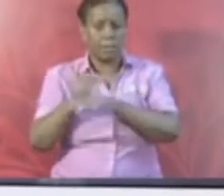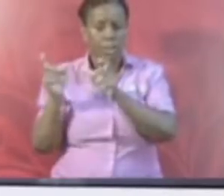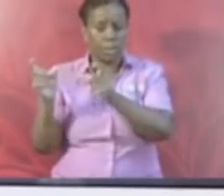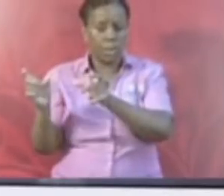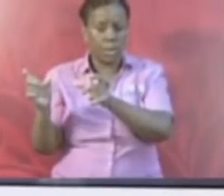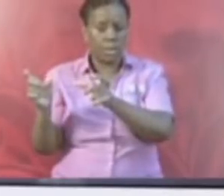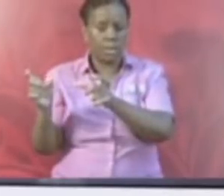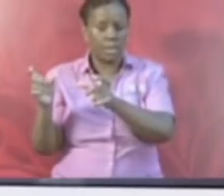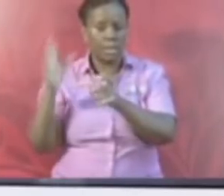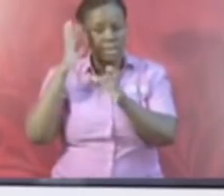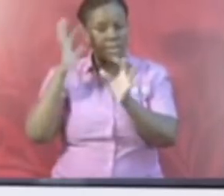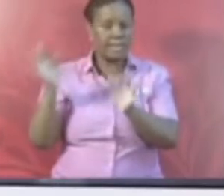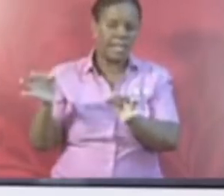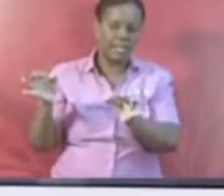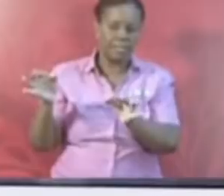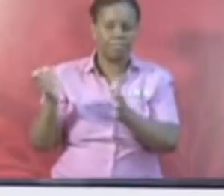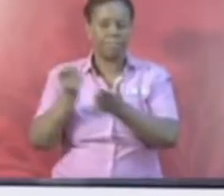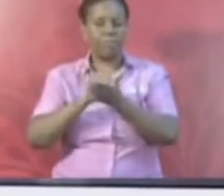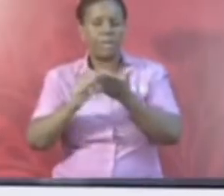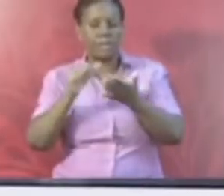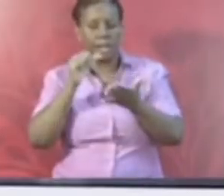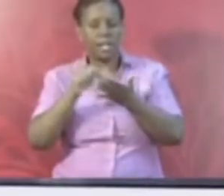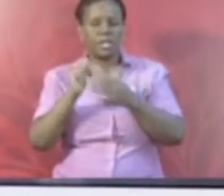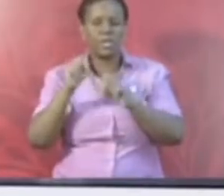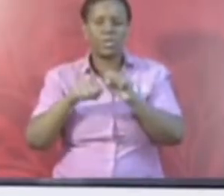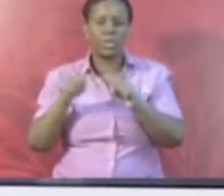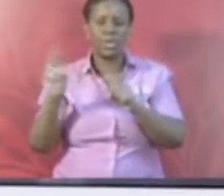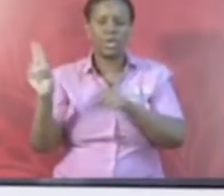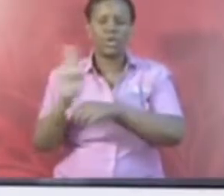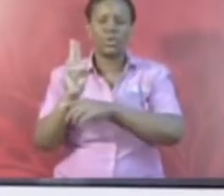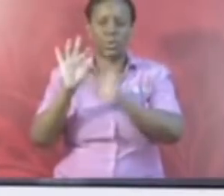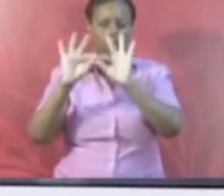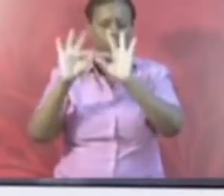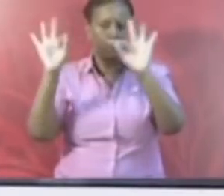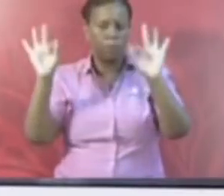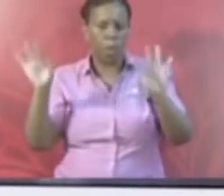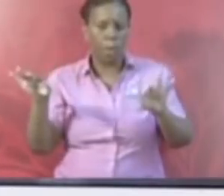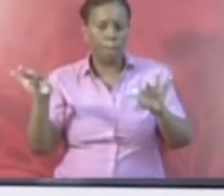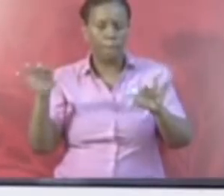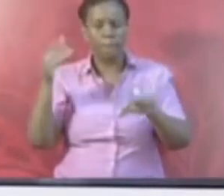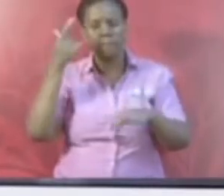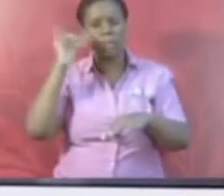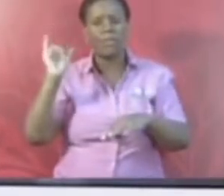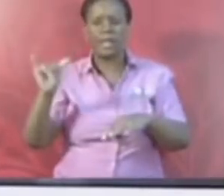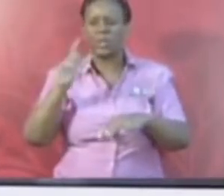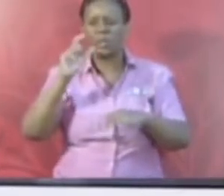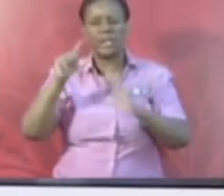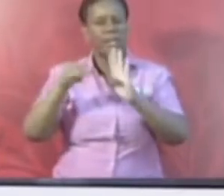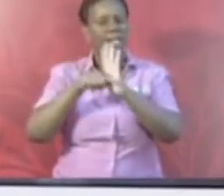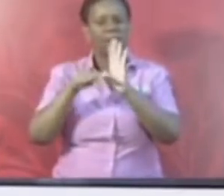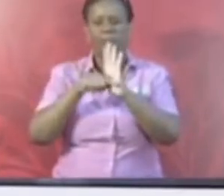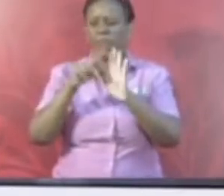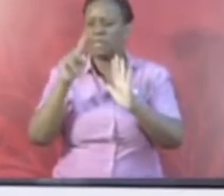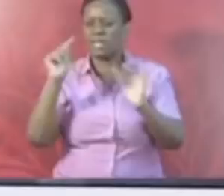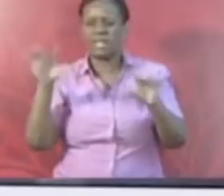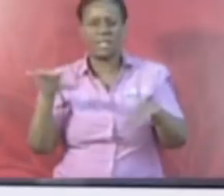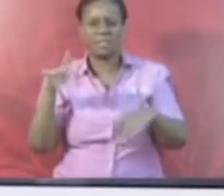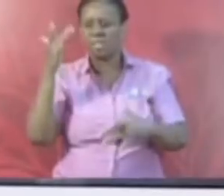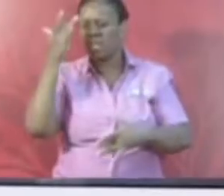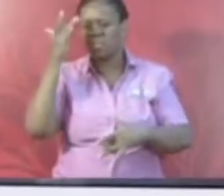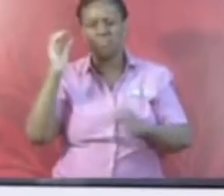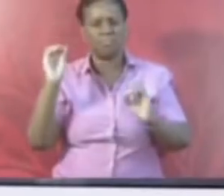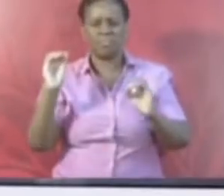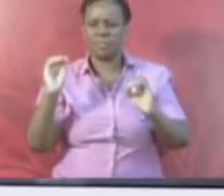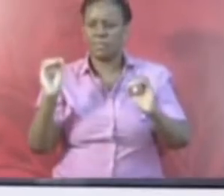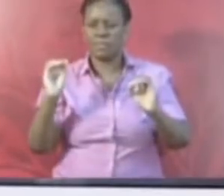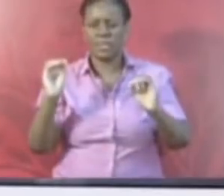put on the form. So that form can be used to exit quarantine. There's no need for a negative test. There's no need for sick leave, and there's no need for fitness for